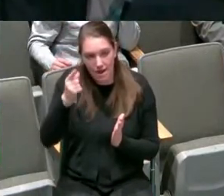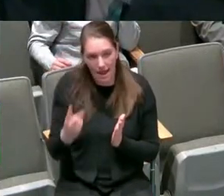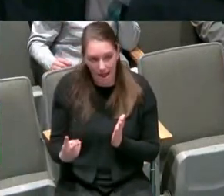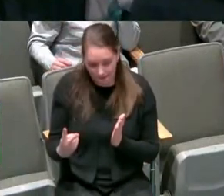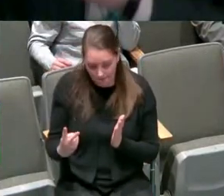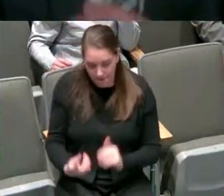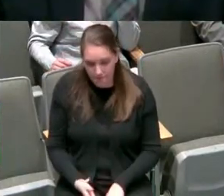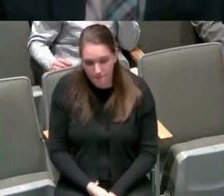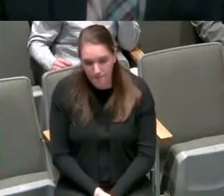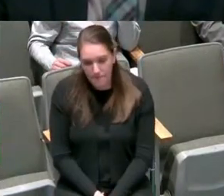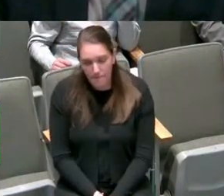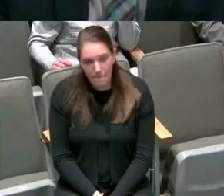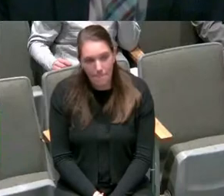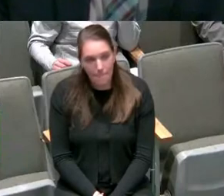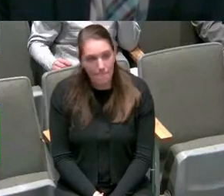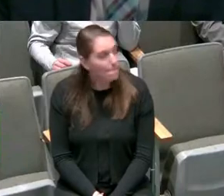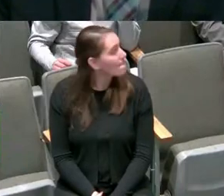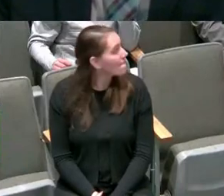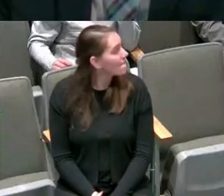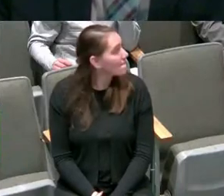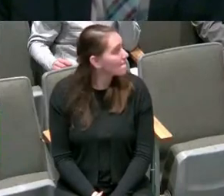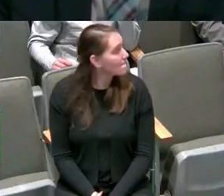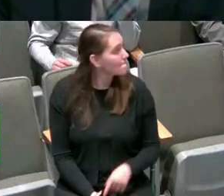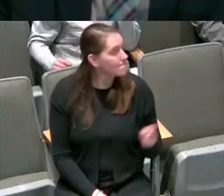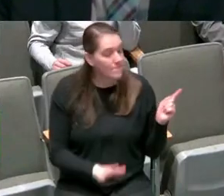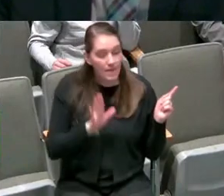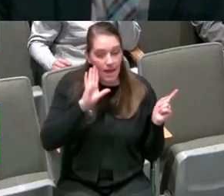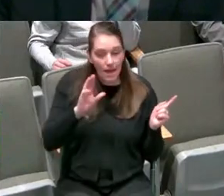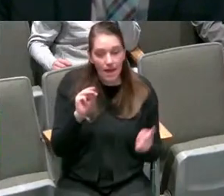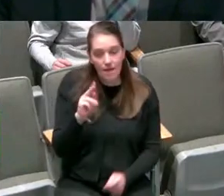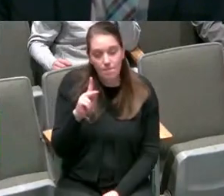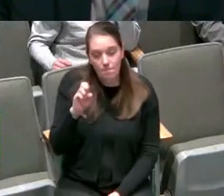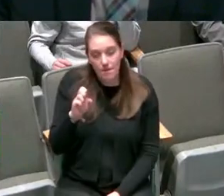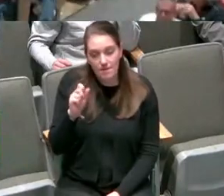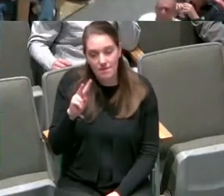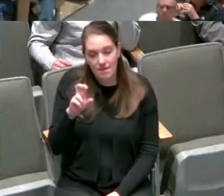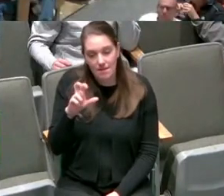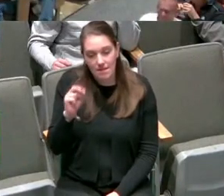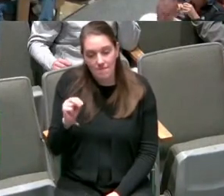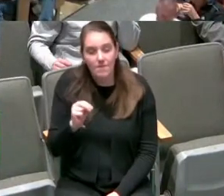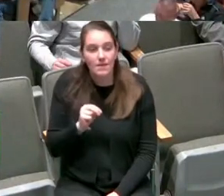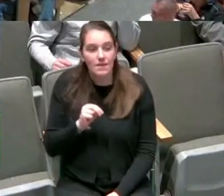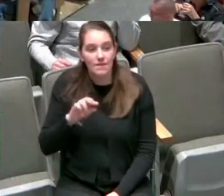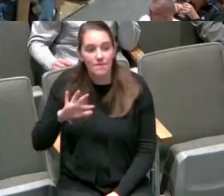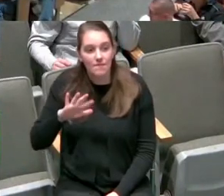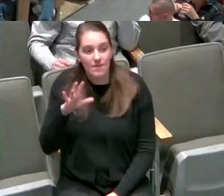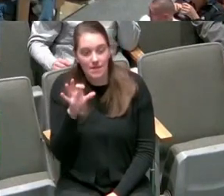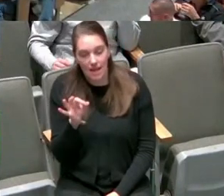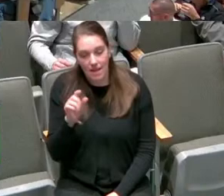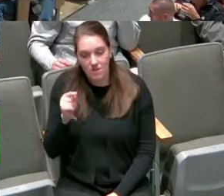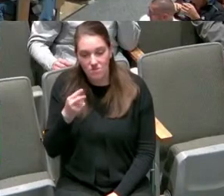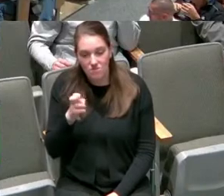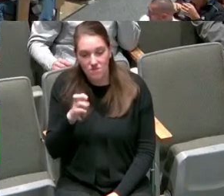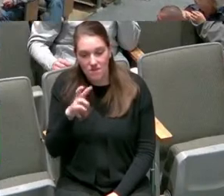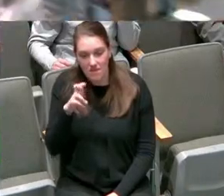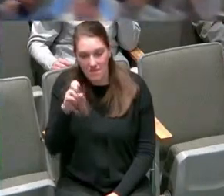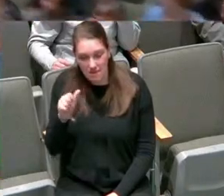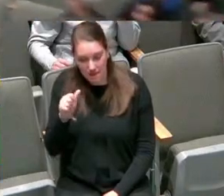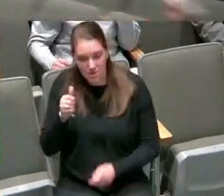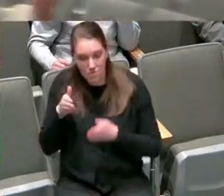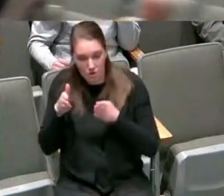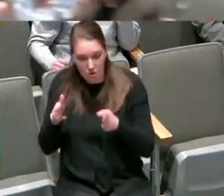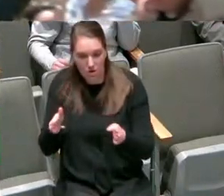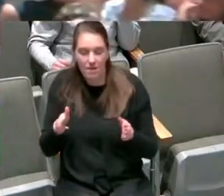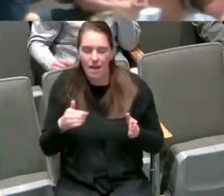okay uh hi hi Mike Sullivan 59 Teresa Road I'm very familiar with the MC Park